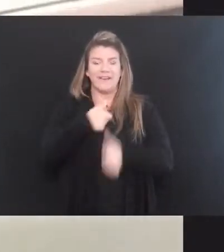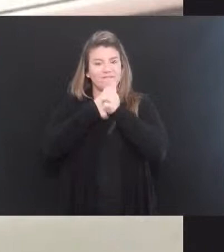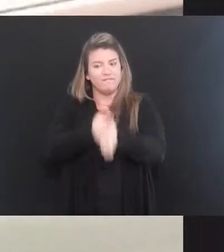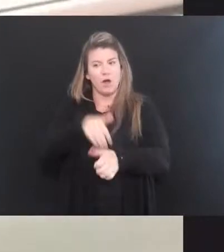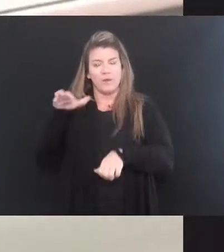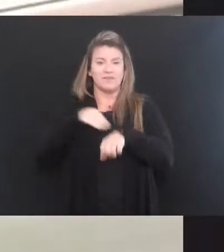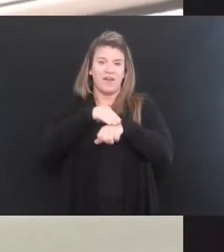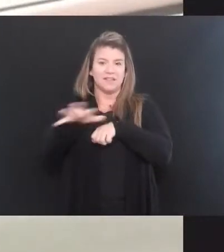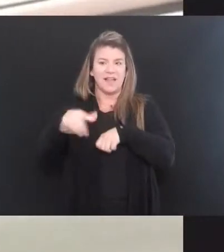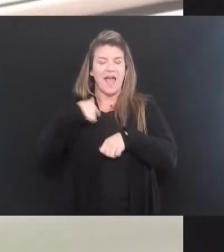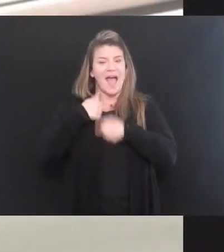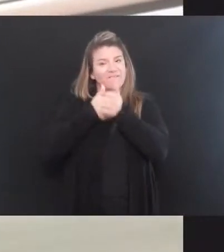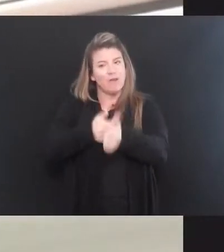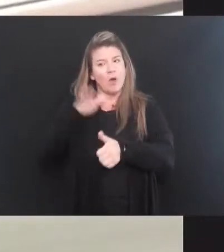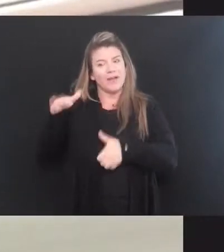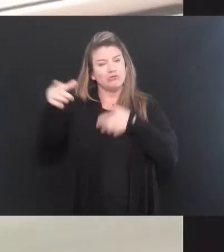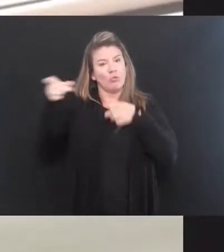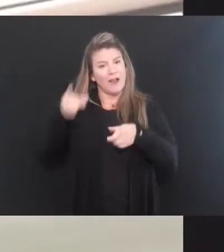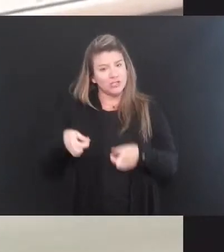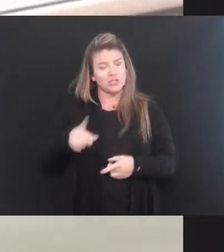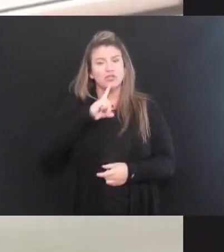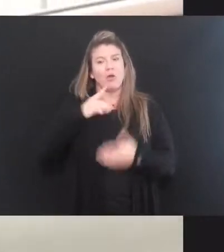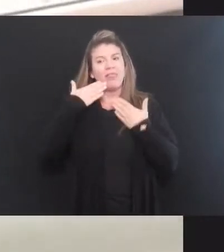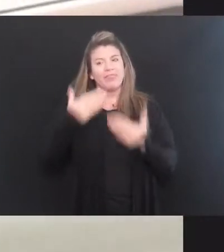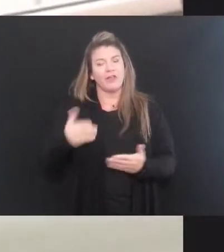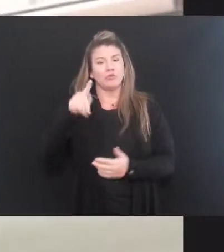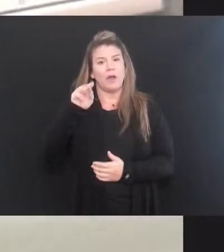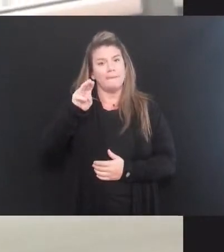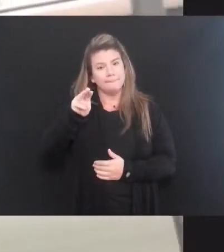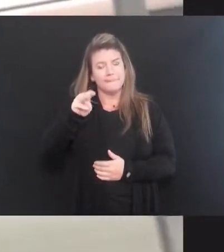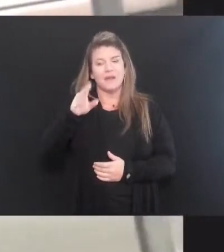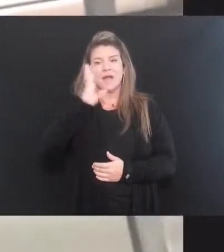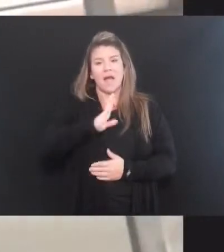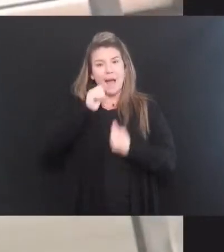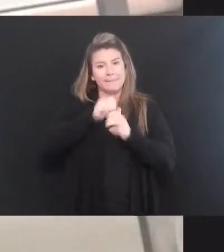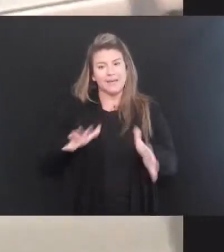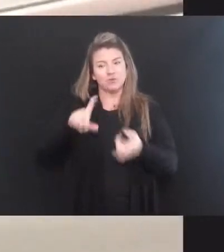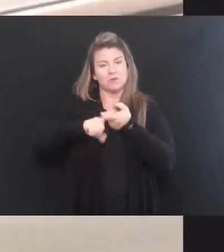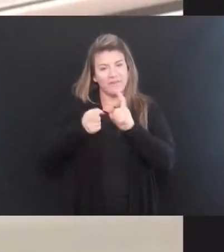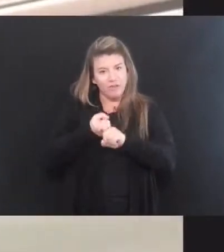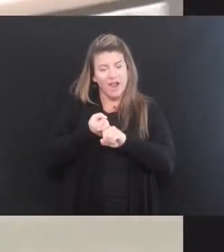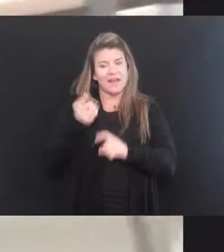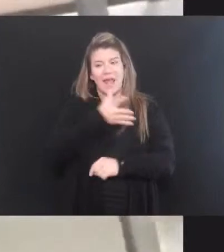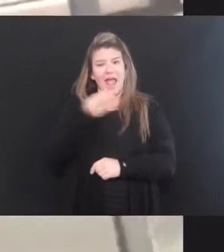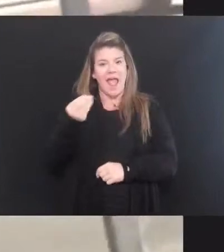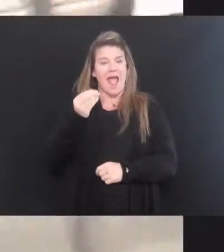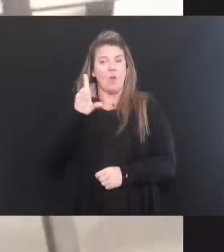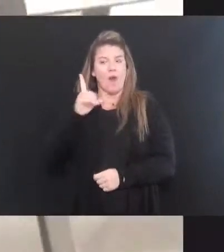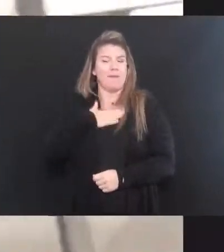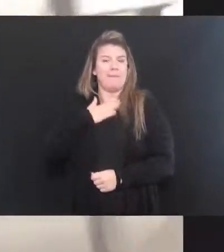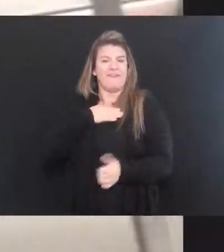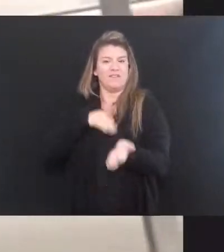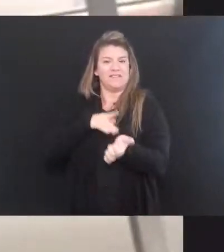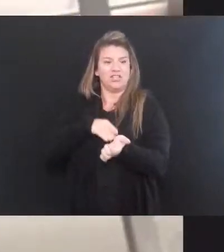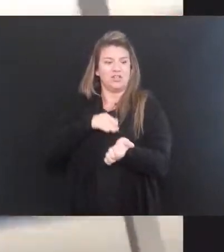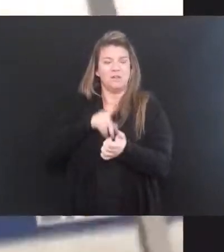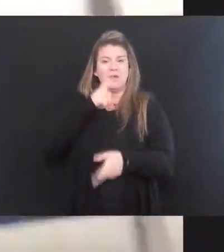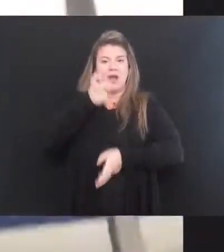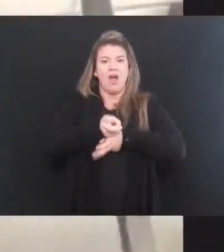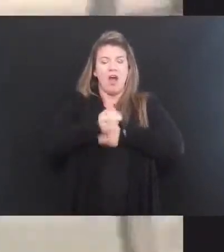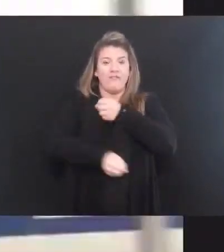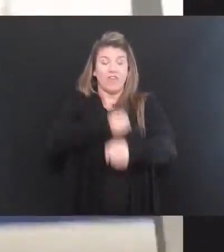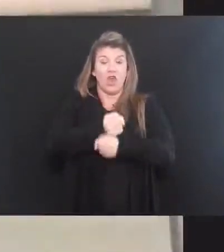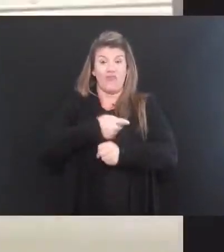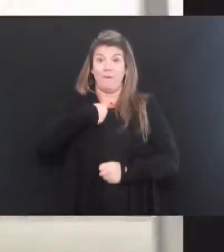follow his direction very well. So thank you, Tom. God bless you as a friend and as one of my physicians in a very tough year for me,